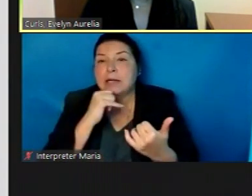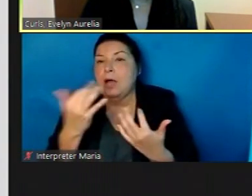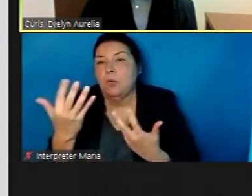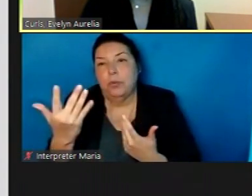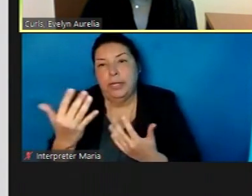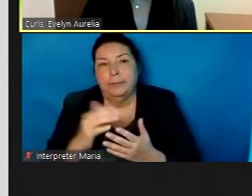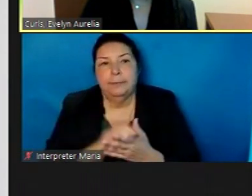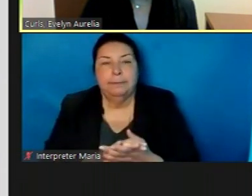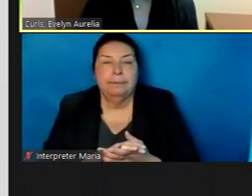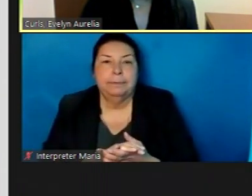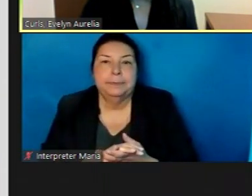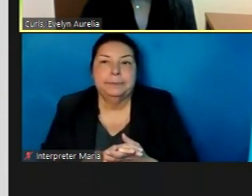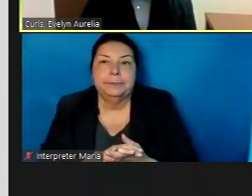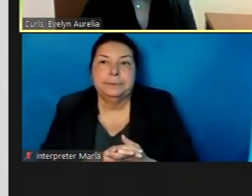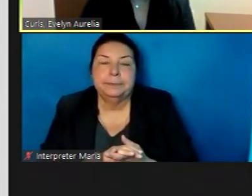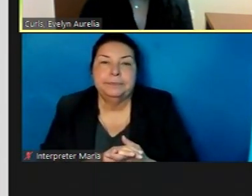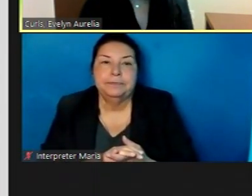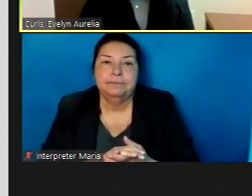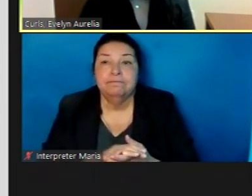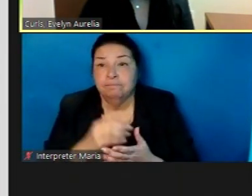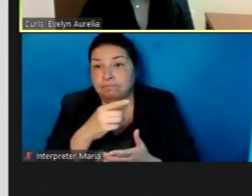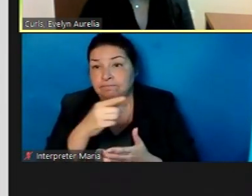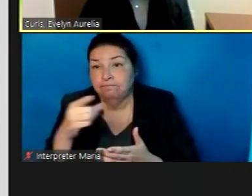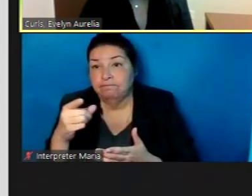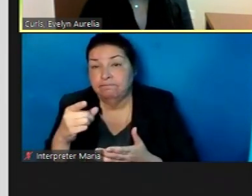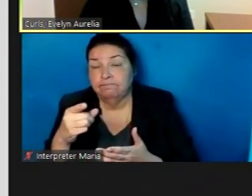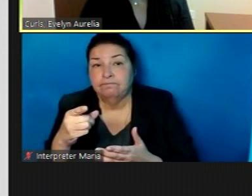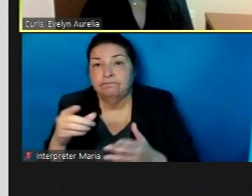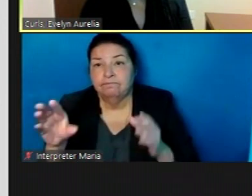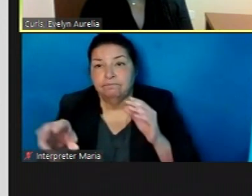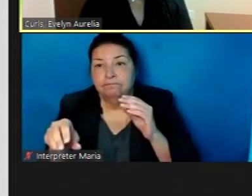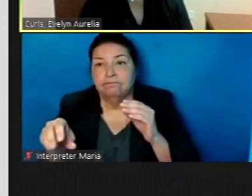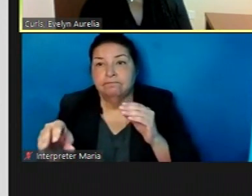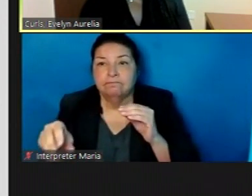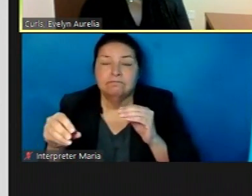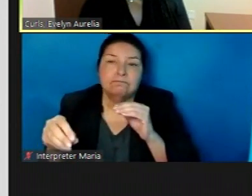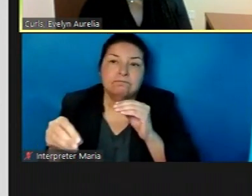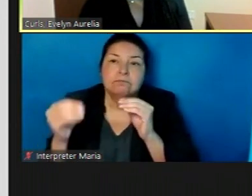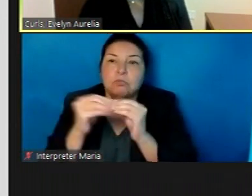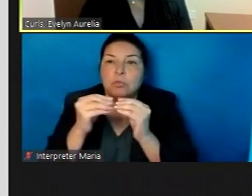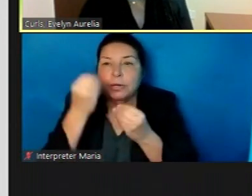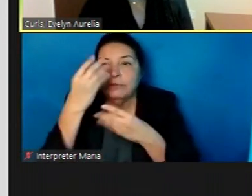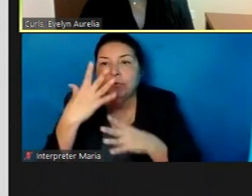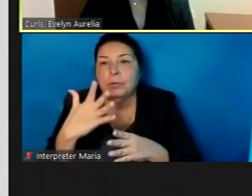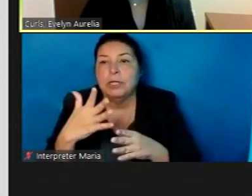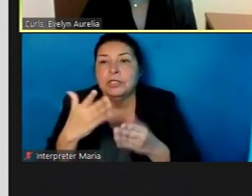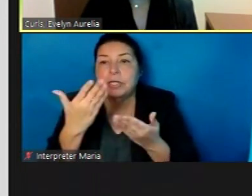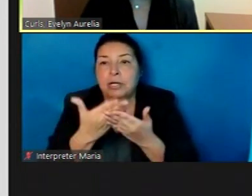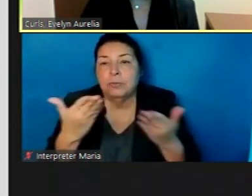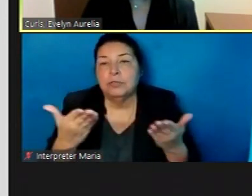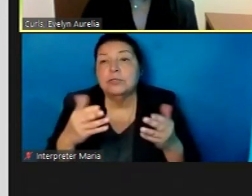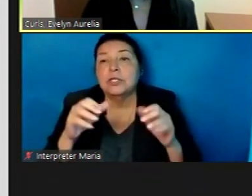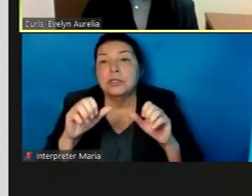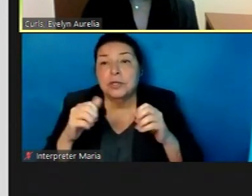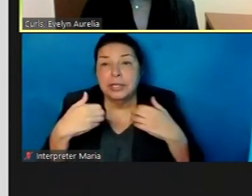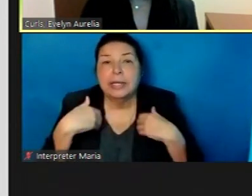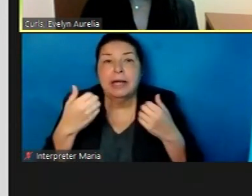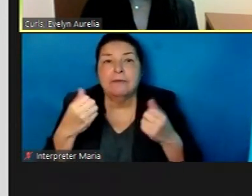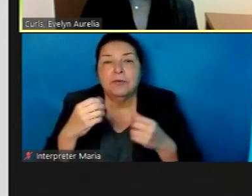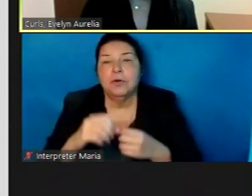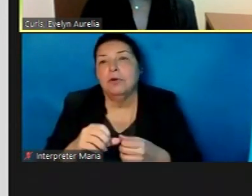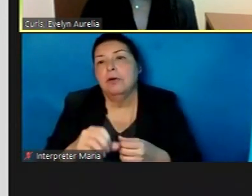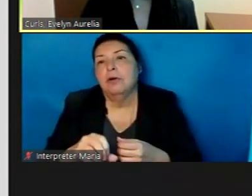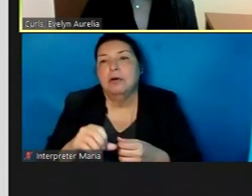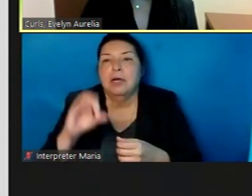Next slide. And these are just some additional information and resources you can get for FAQs